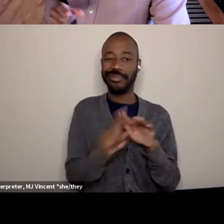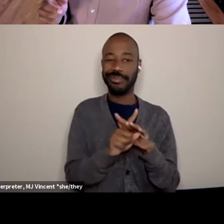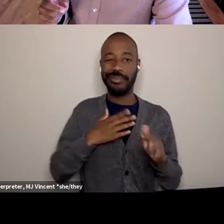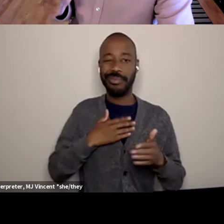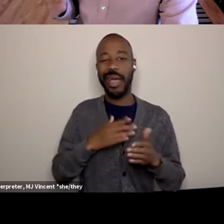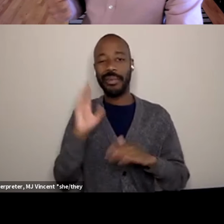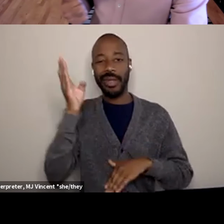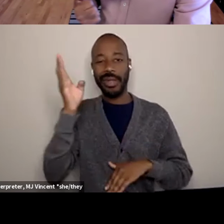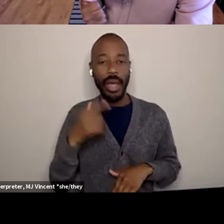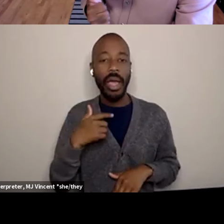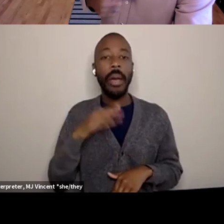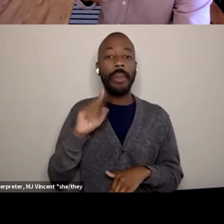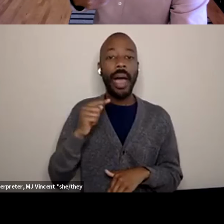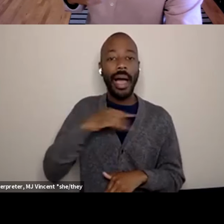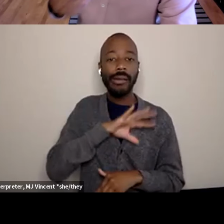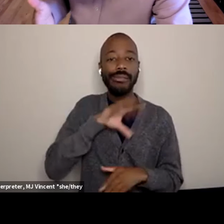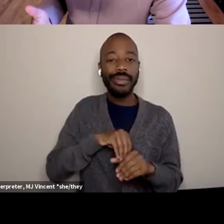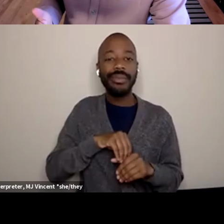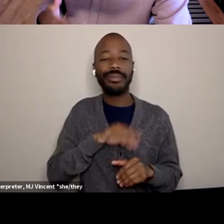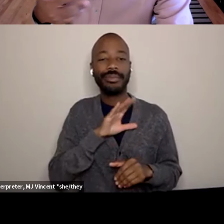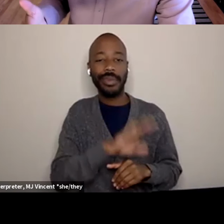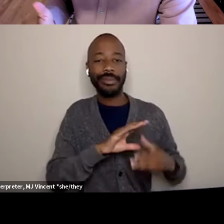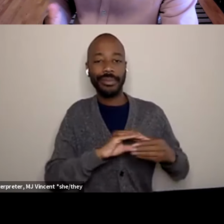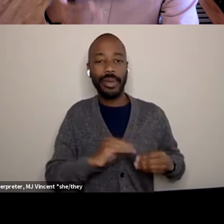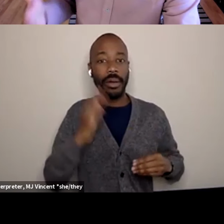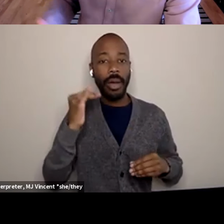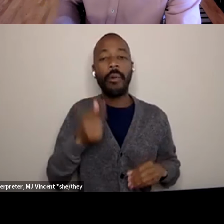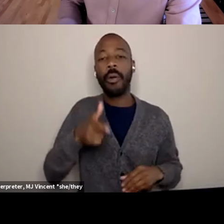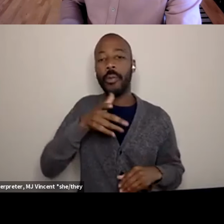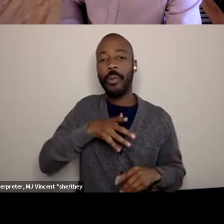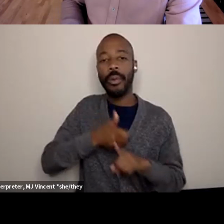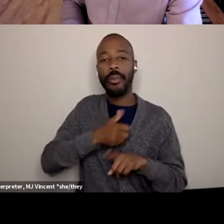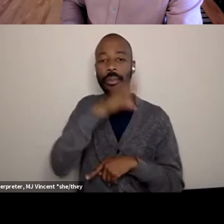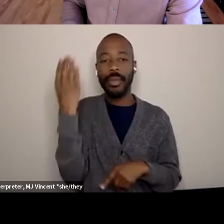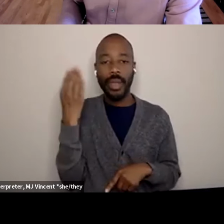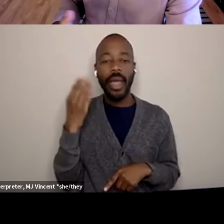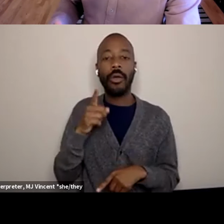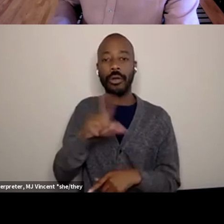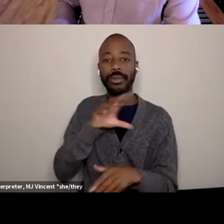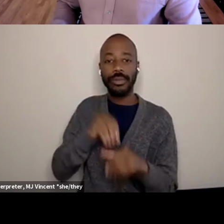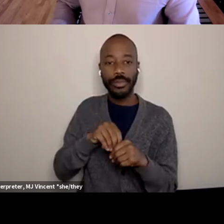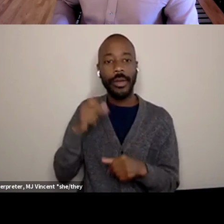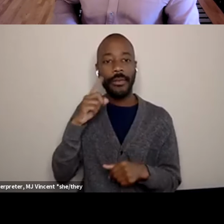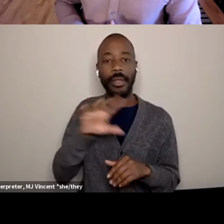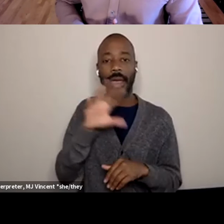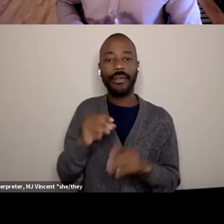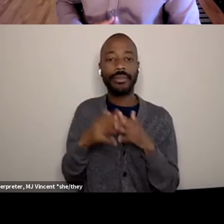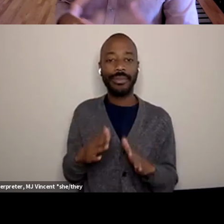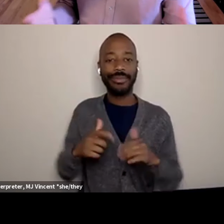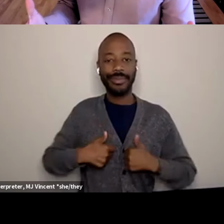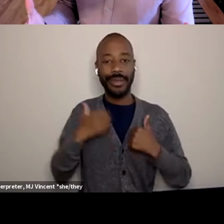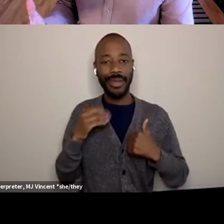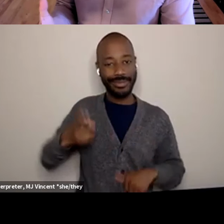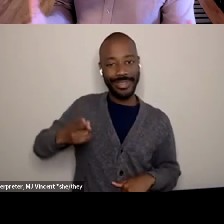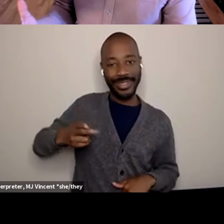because there's a Black woman who's a part of the Association for the Study of African American Life and History, who told me about, you know, these